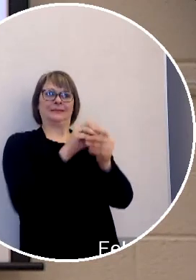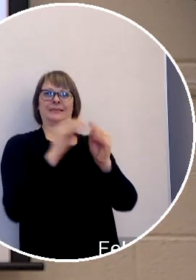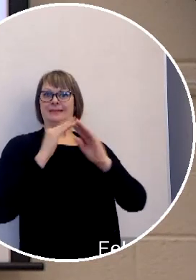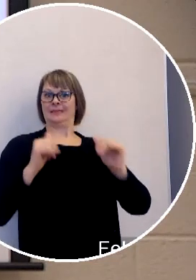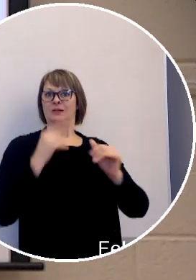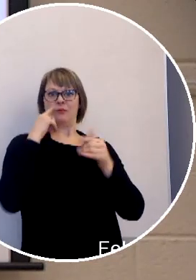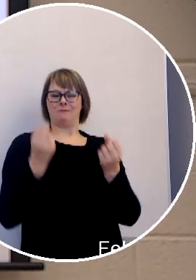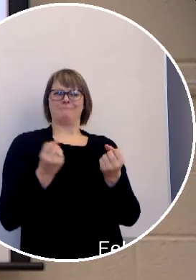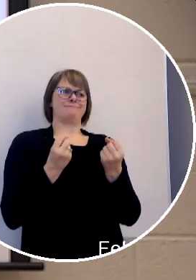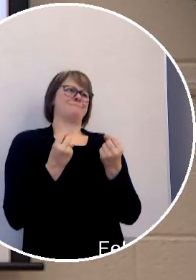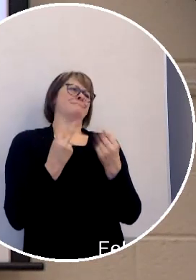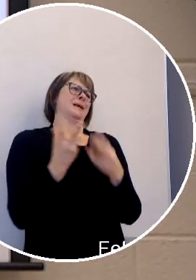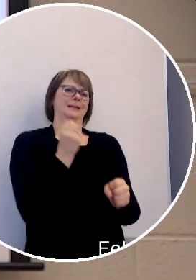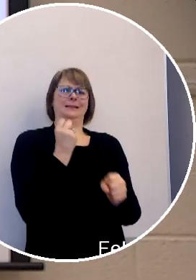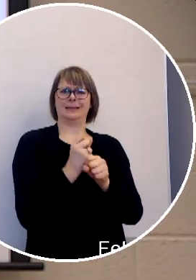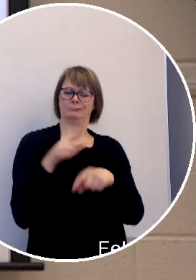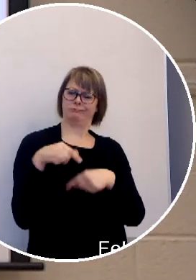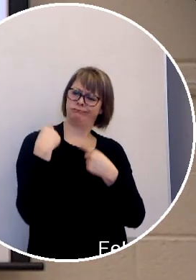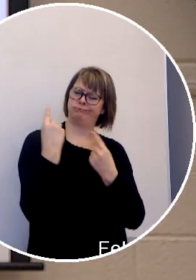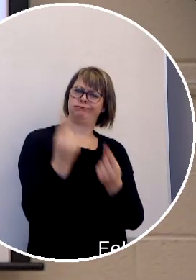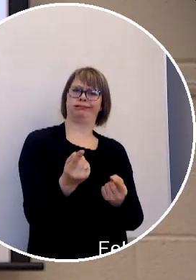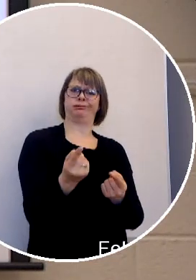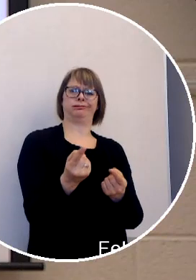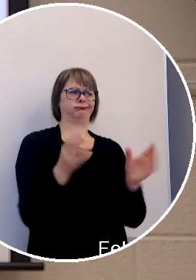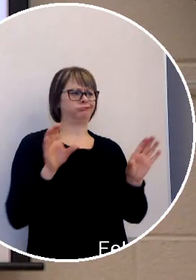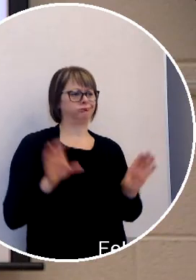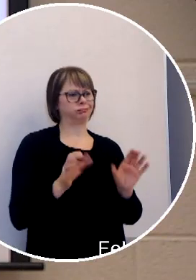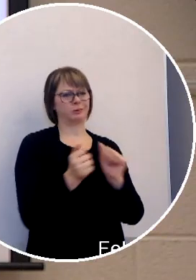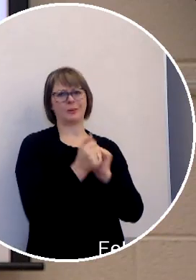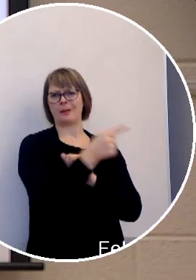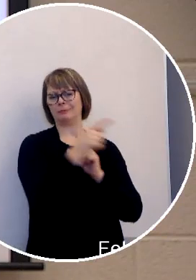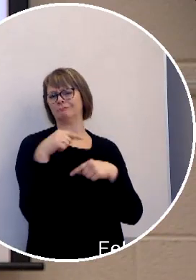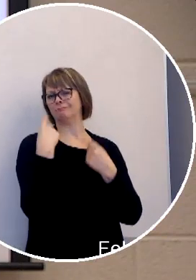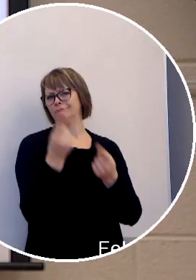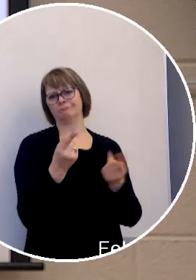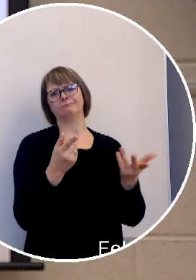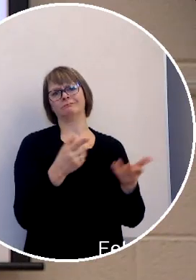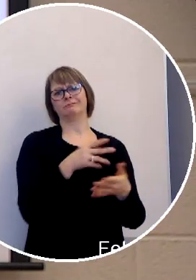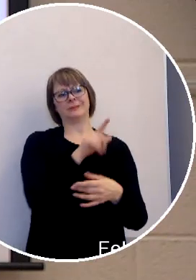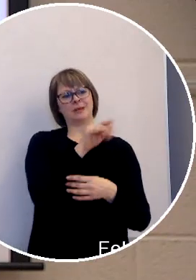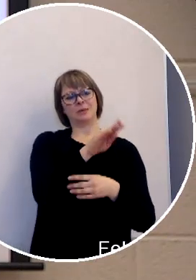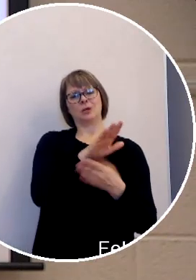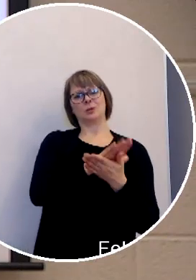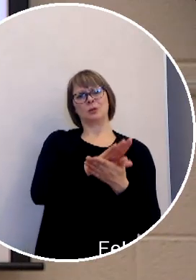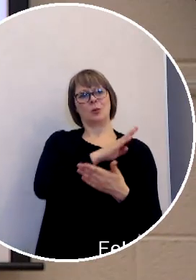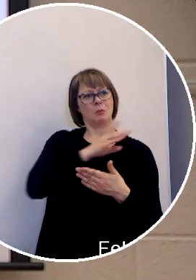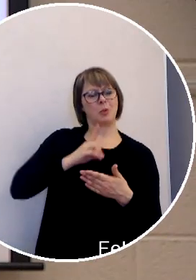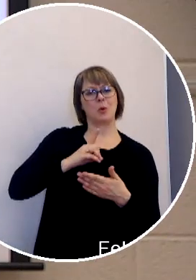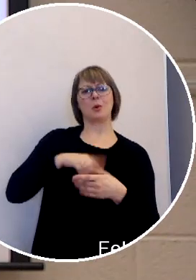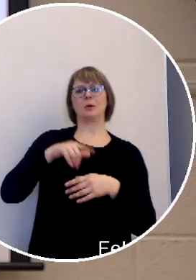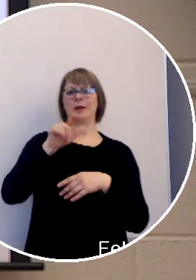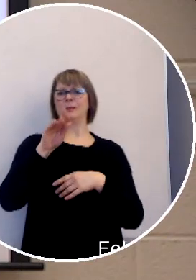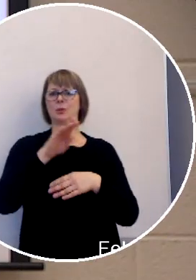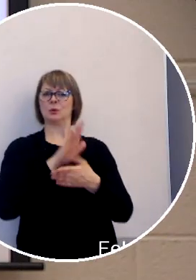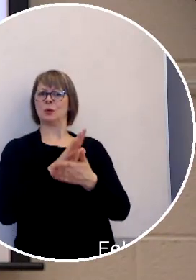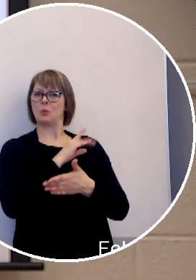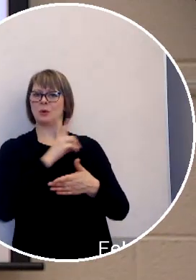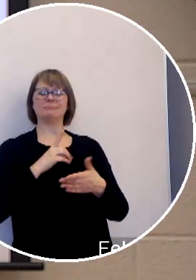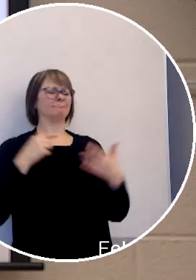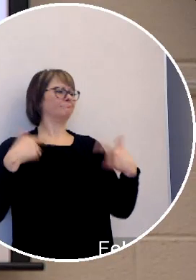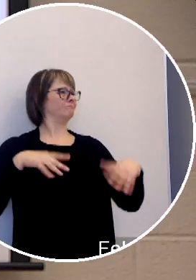a system for a very long time. I've been involved in the trustees side, the Labrador School Board, and the provincial school board, and have